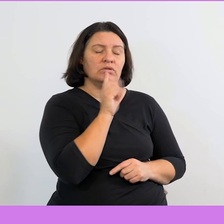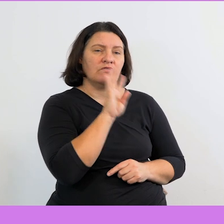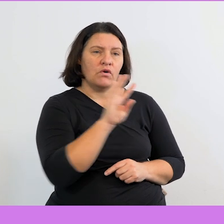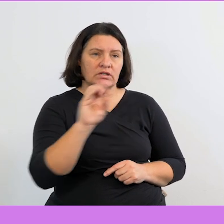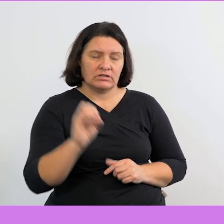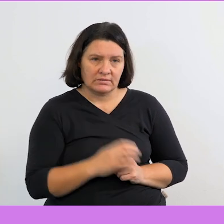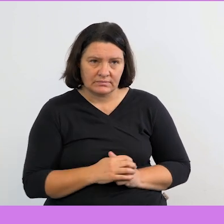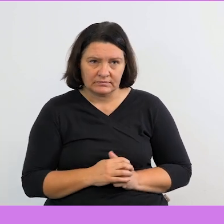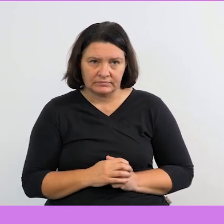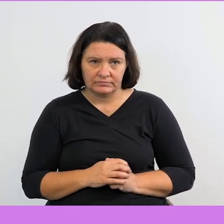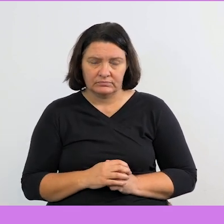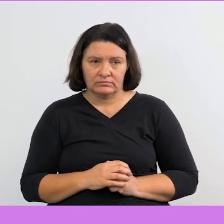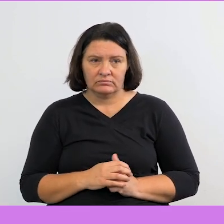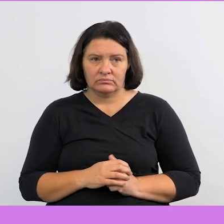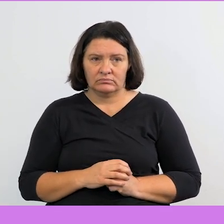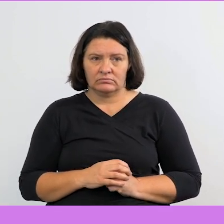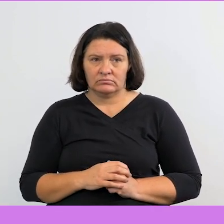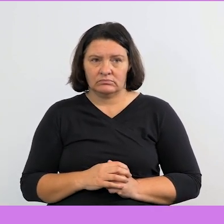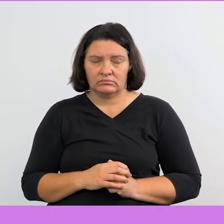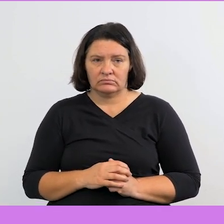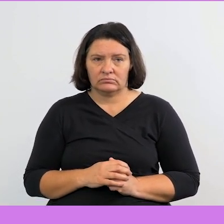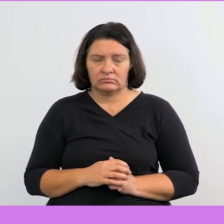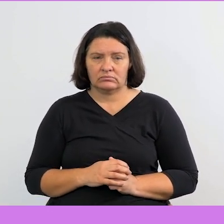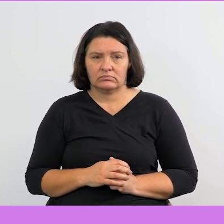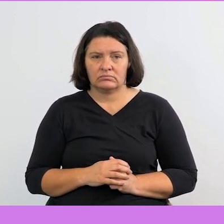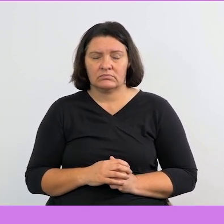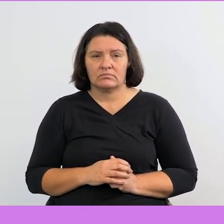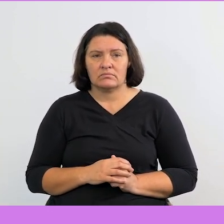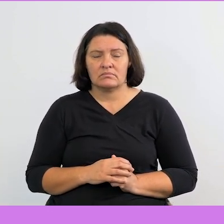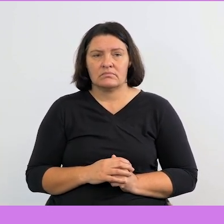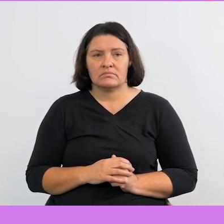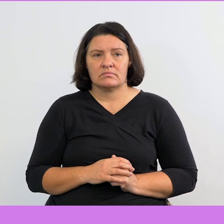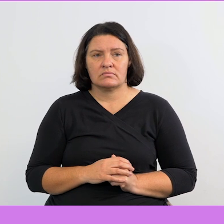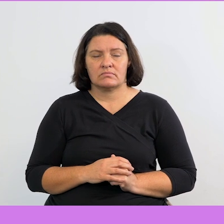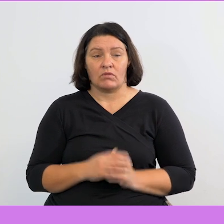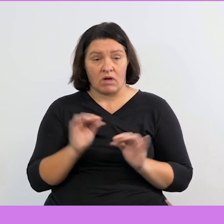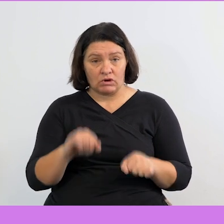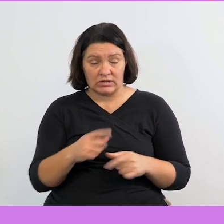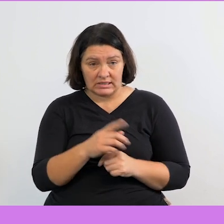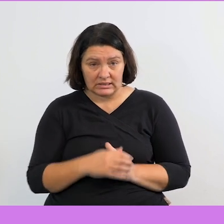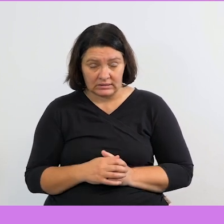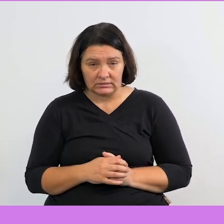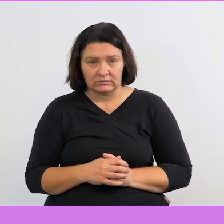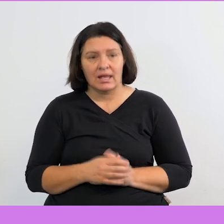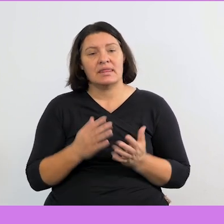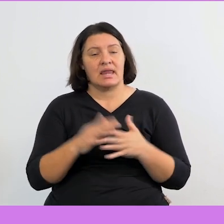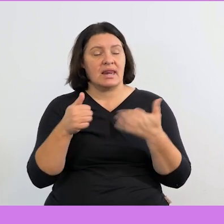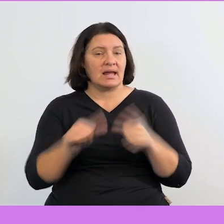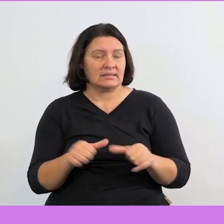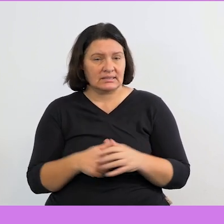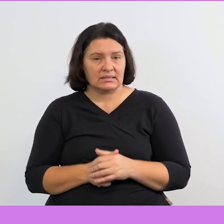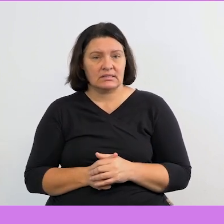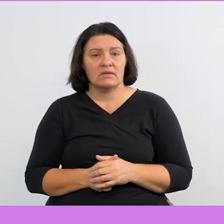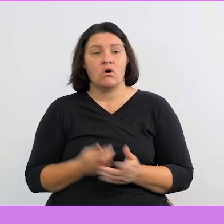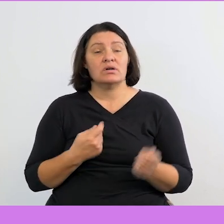That's 2,400. So there's 2,400 will be there. We agree. Then next